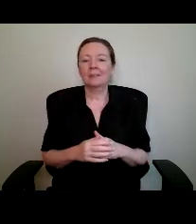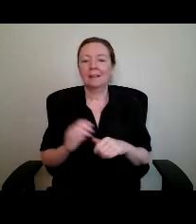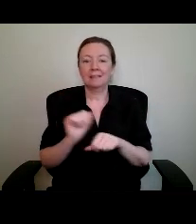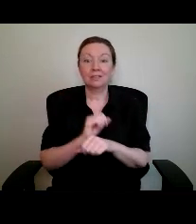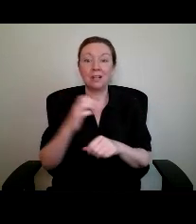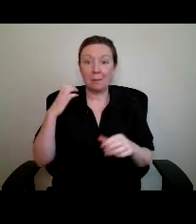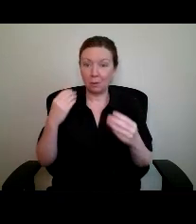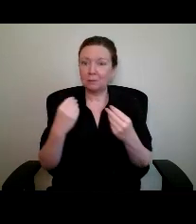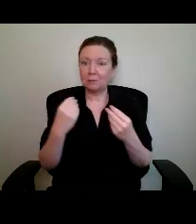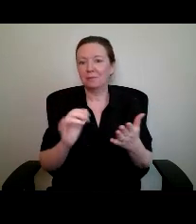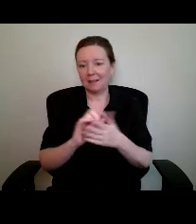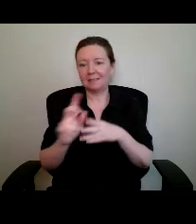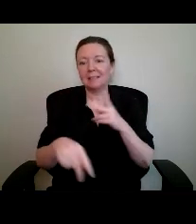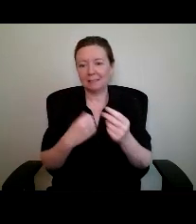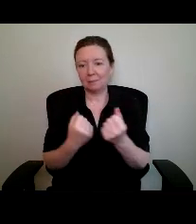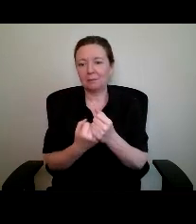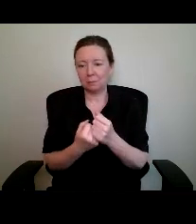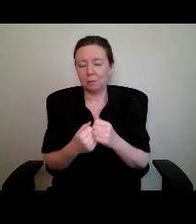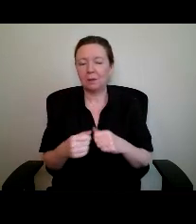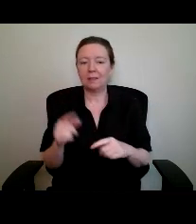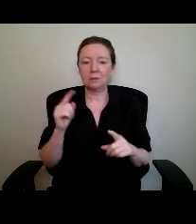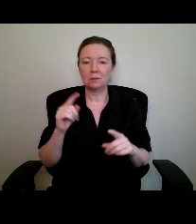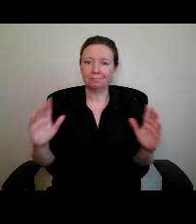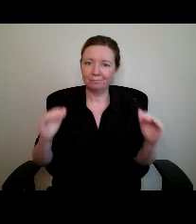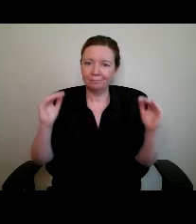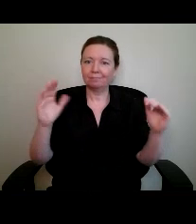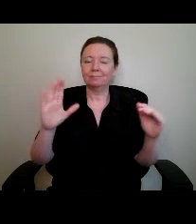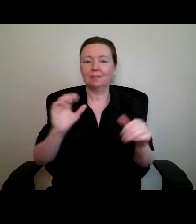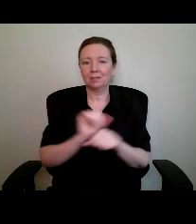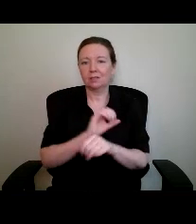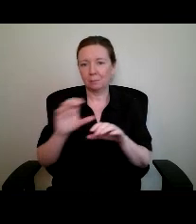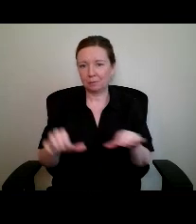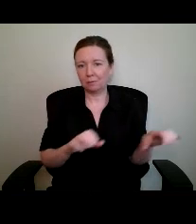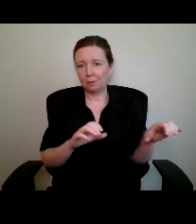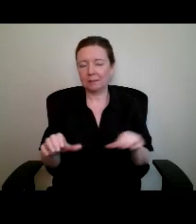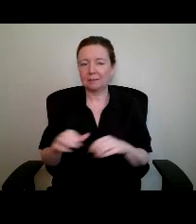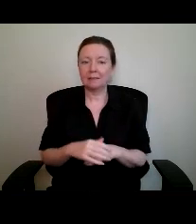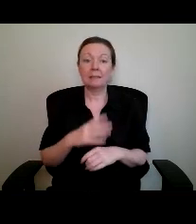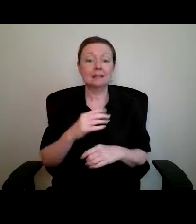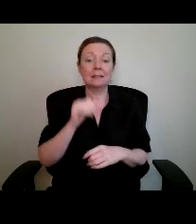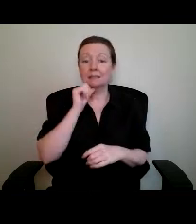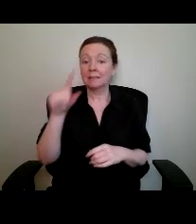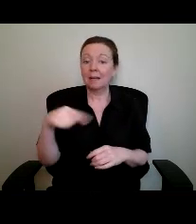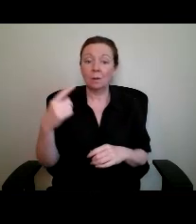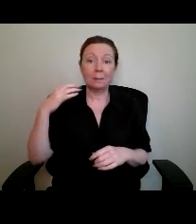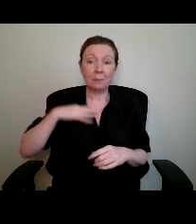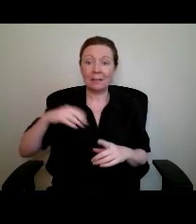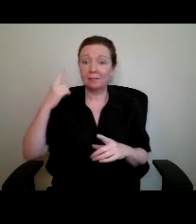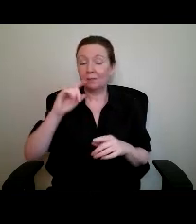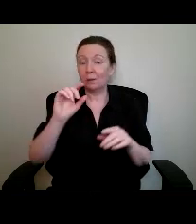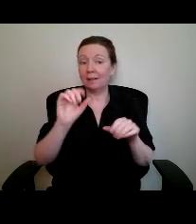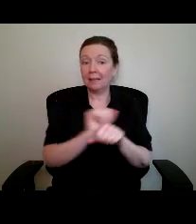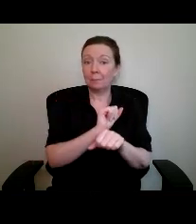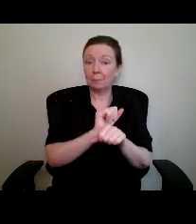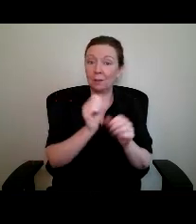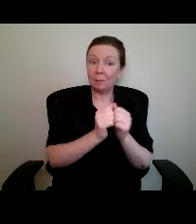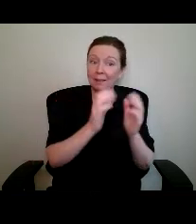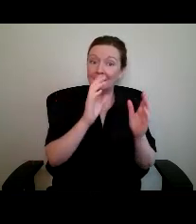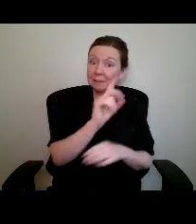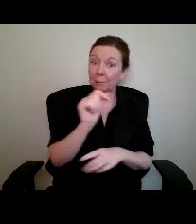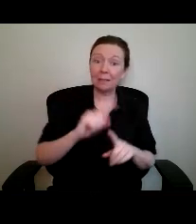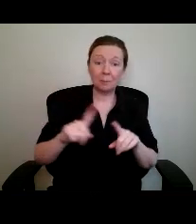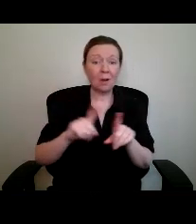provide that type of support to enhance their job performance. And it's not only beneficial for the employee with a disability, but